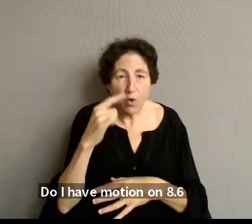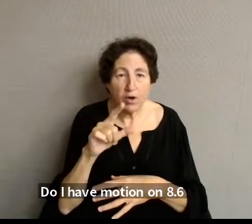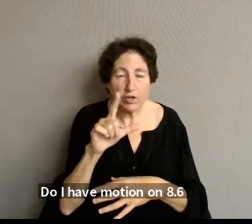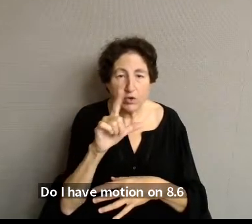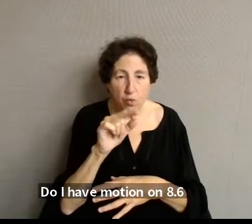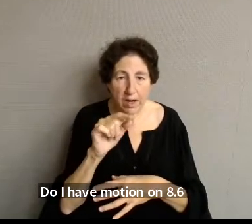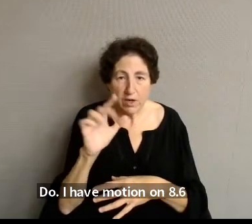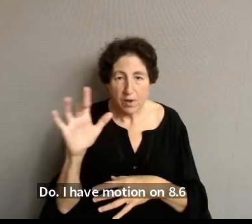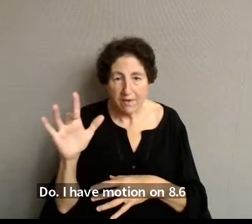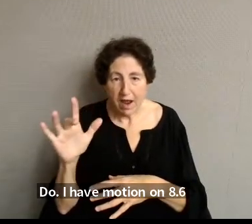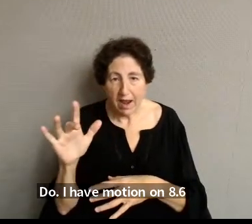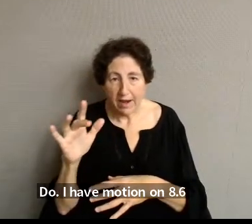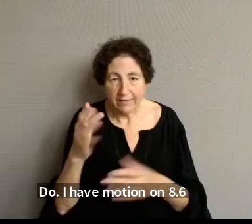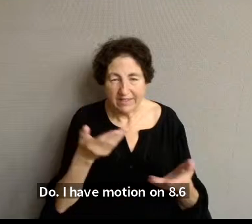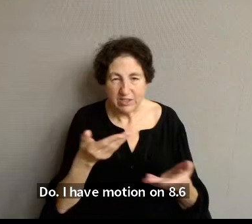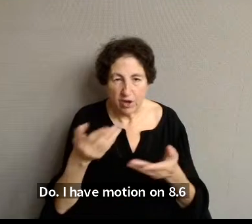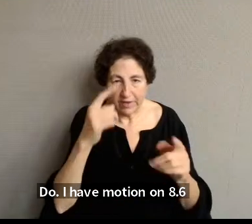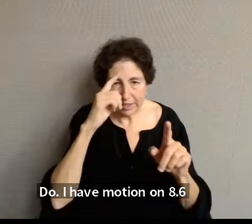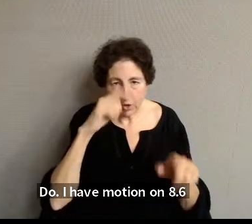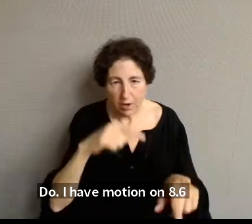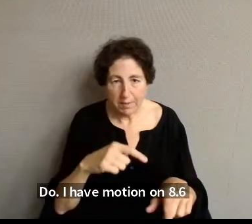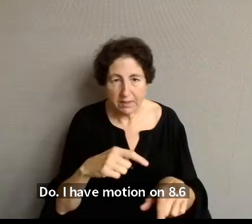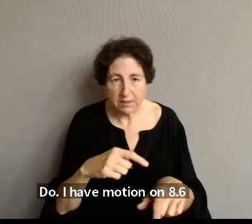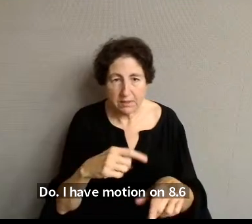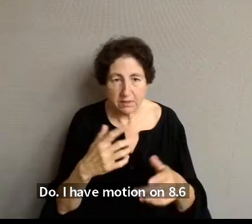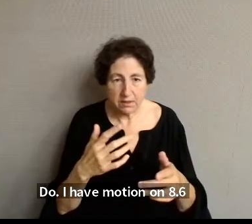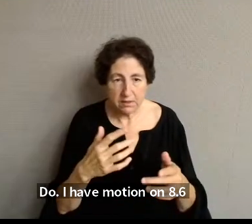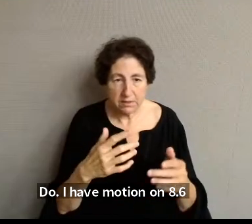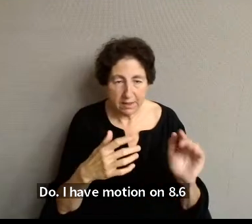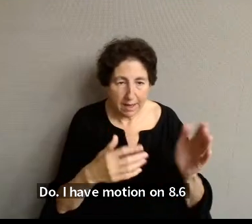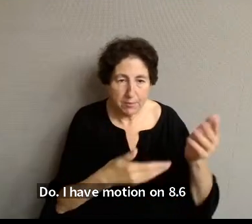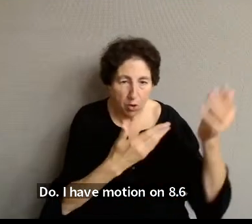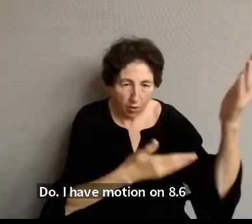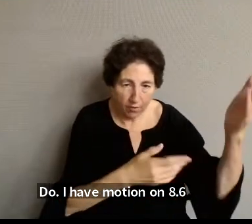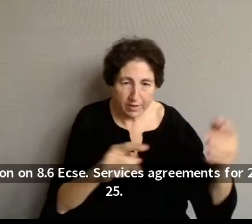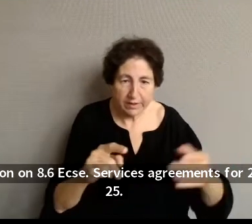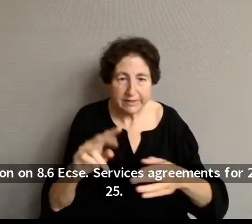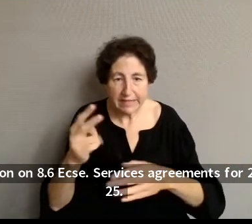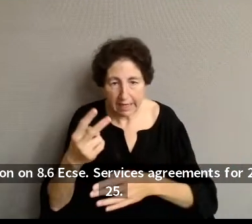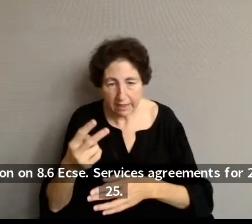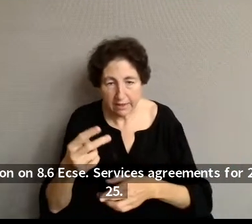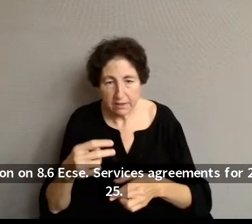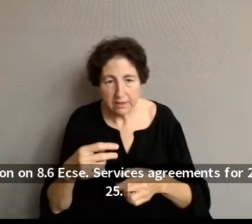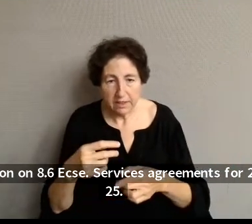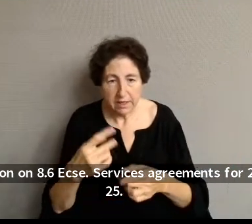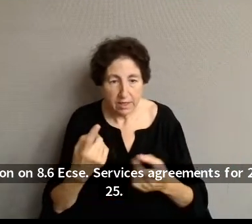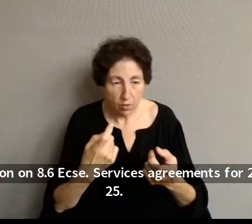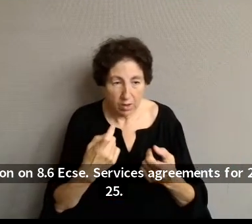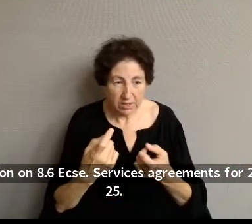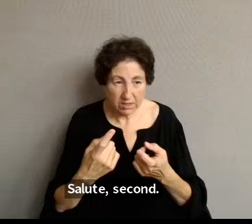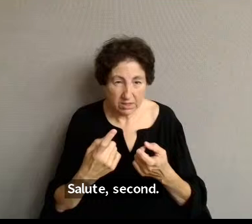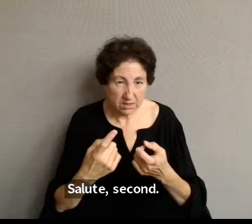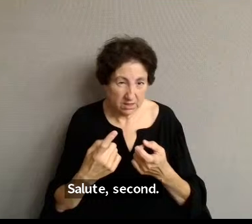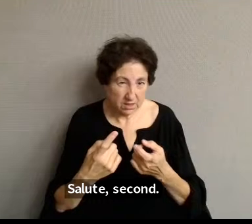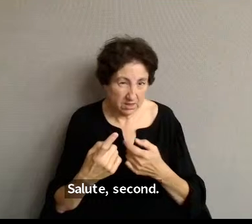2024 to 2025? So moved. Second. Any questions on?